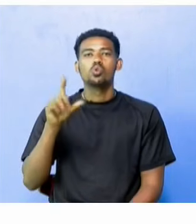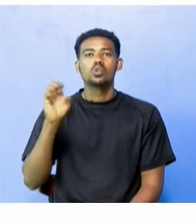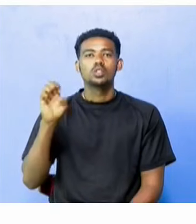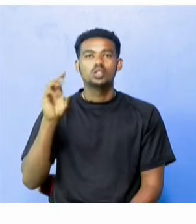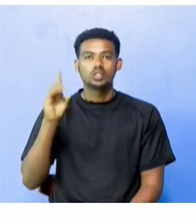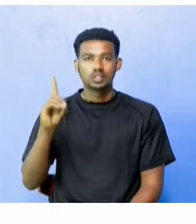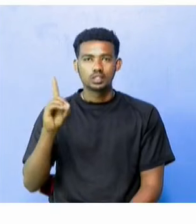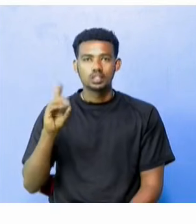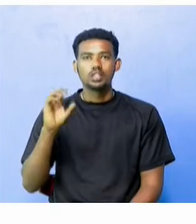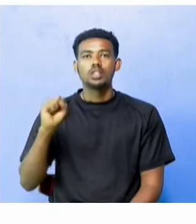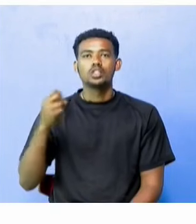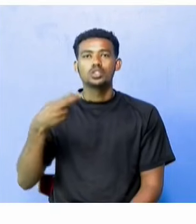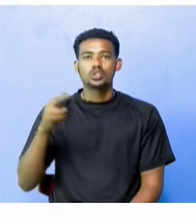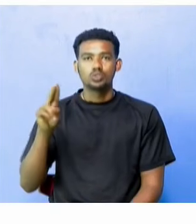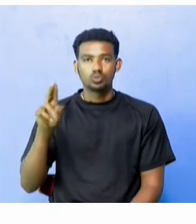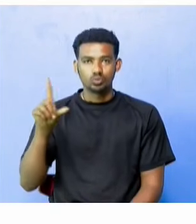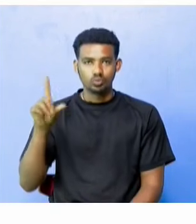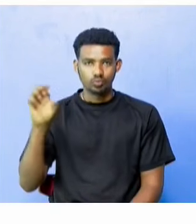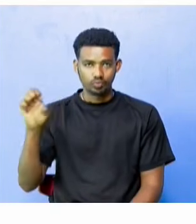should,